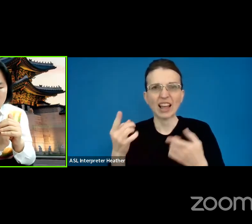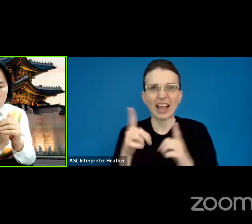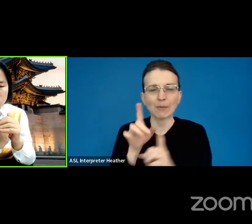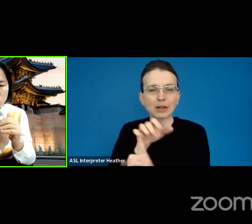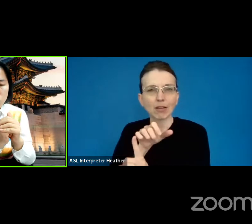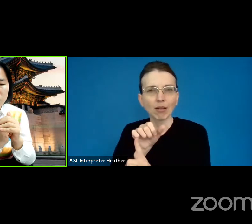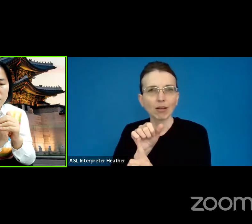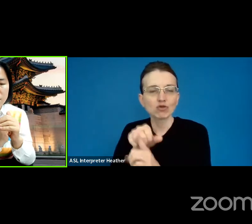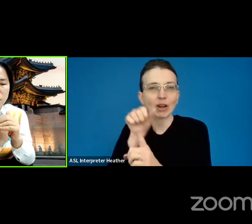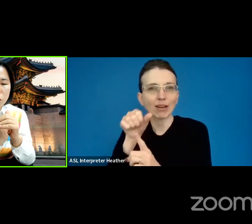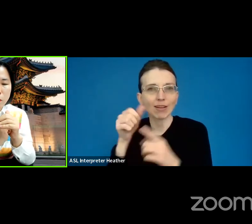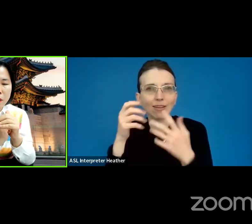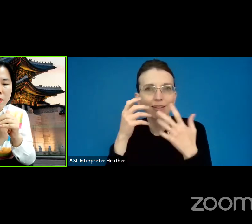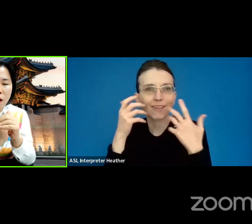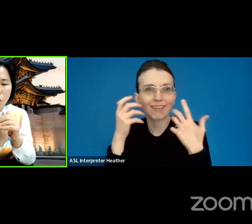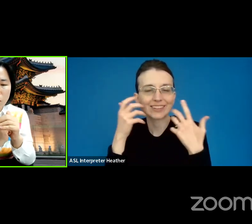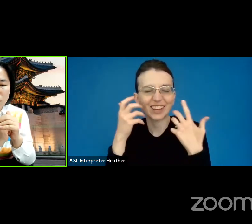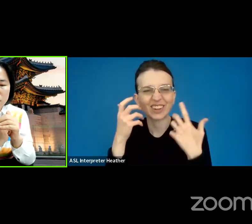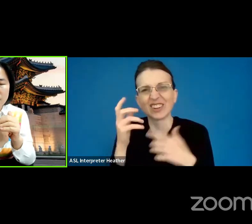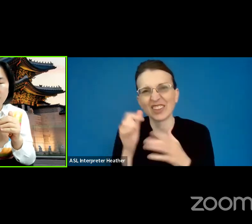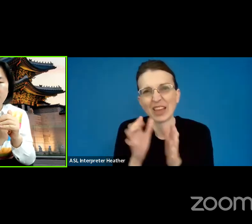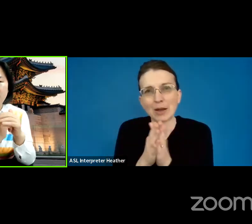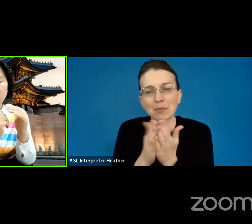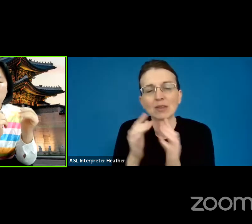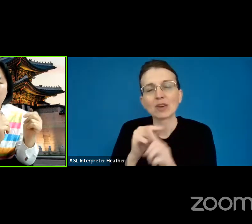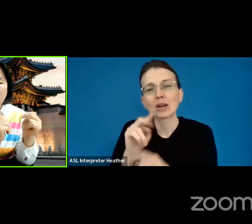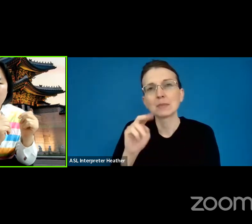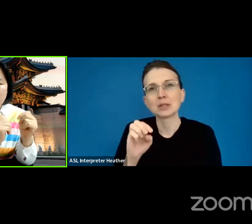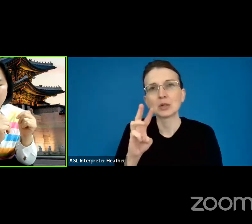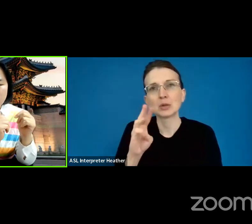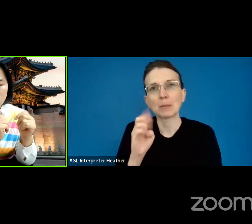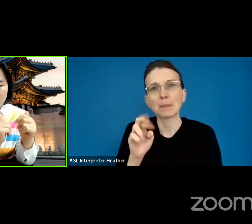Tiger, which won the Newbery Award in